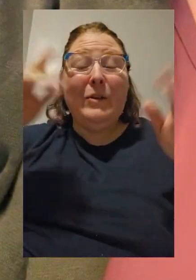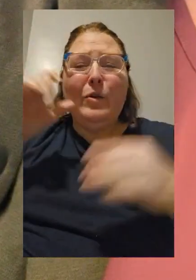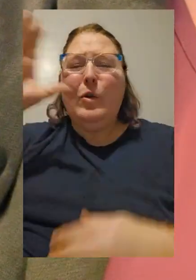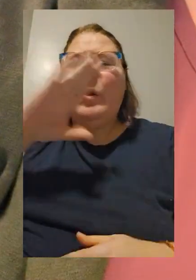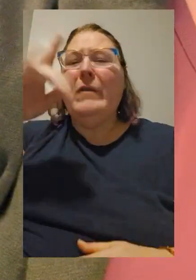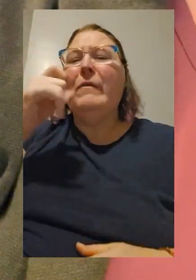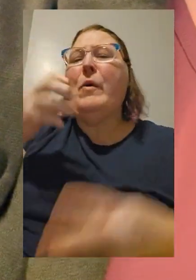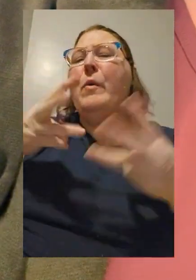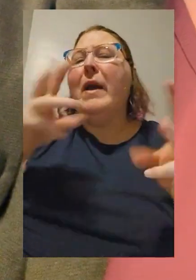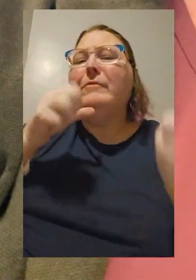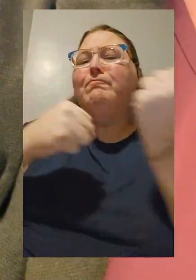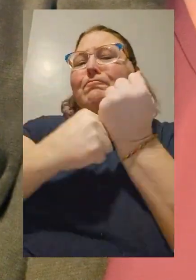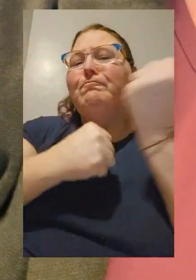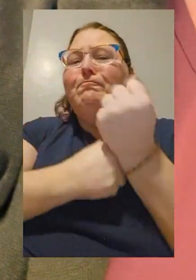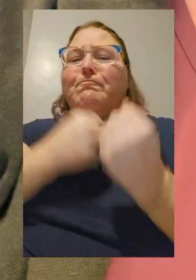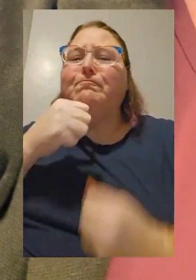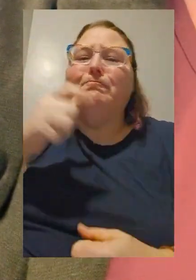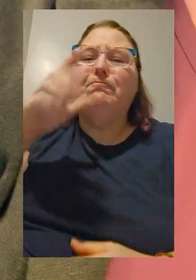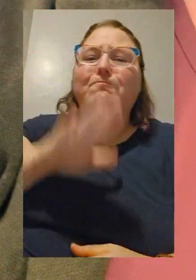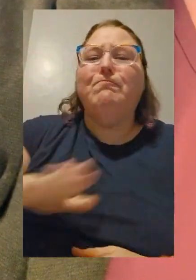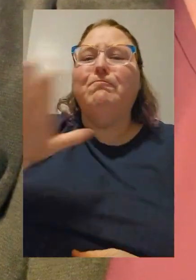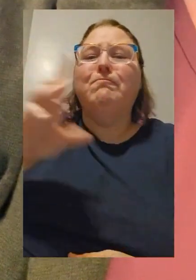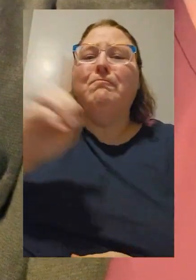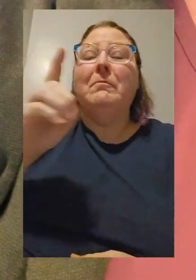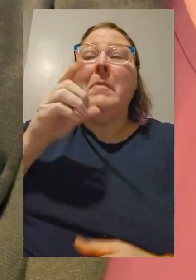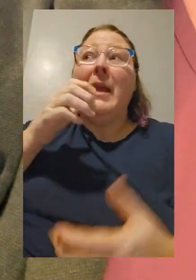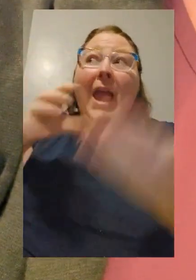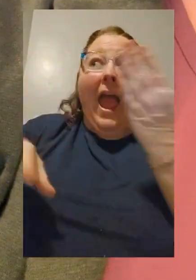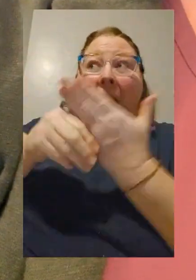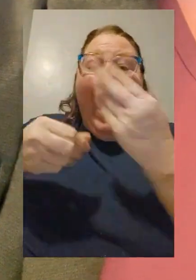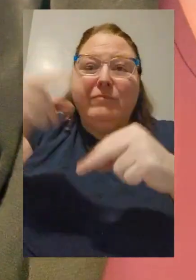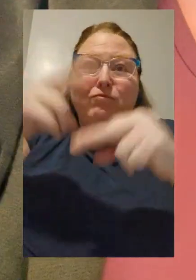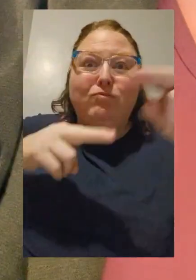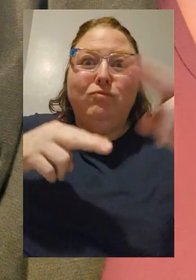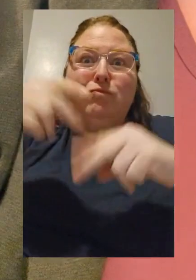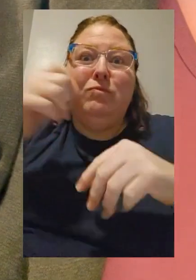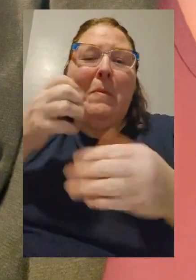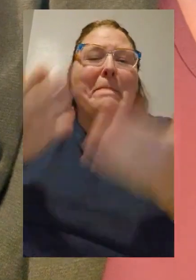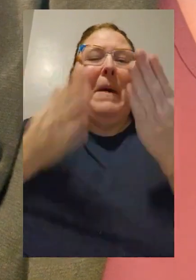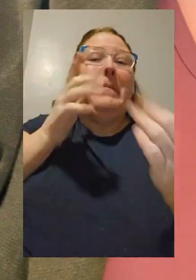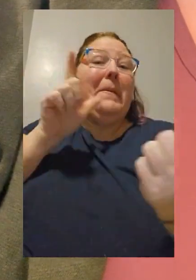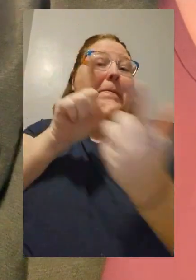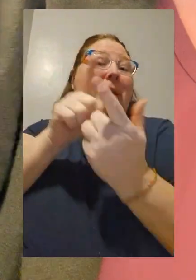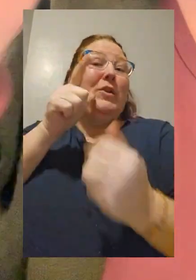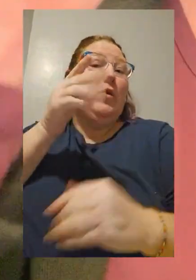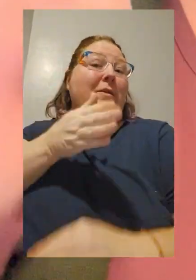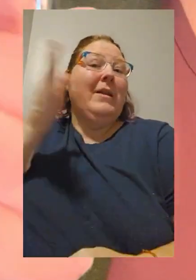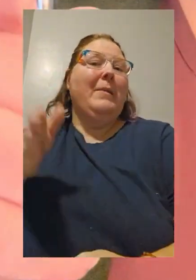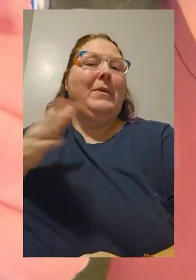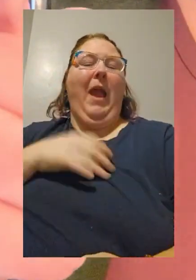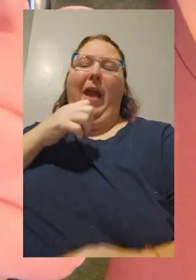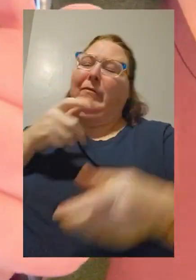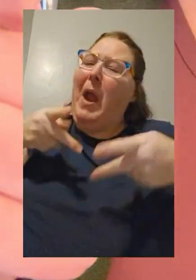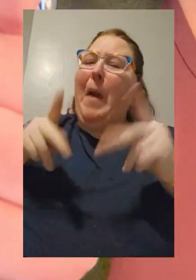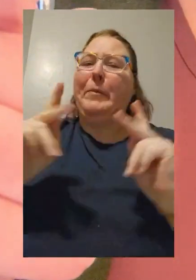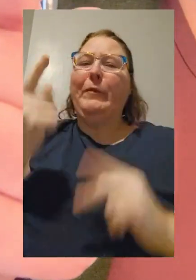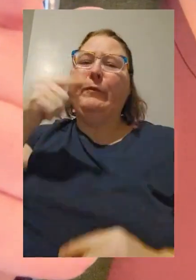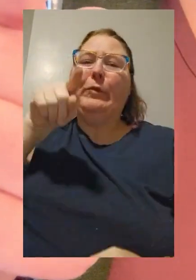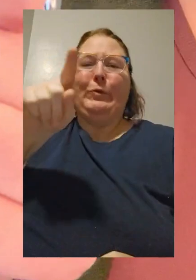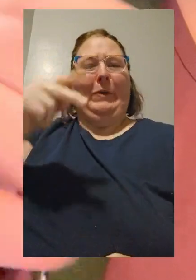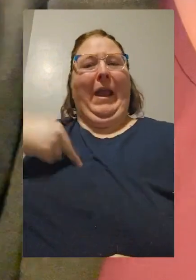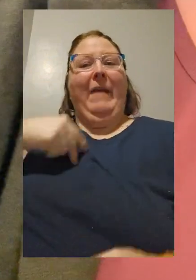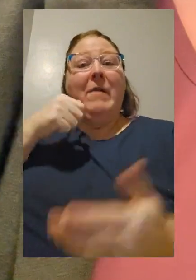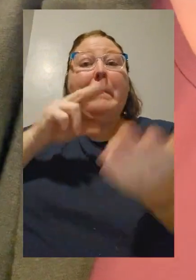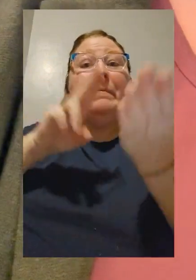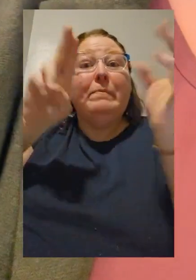Hey there, are you looking for a way to strengthen your local democracy, get some steps in, and maybe meet some of your neighbors? Have I got the opportunity for